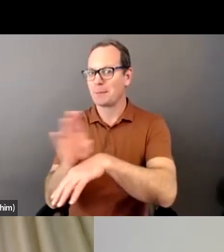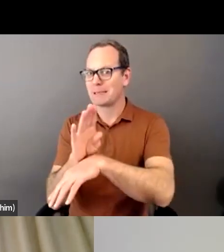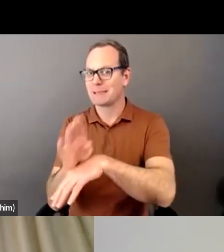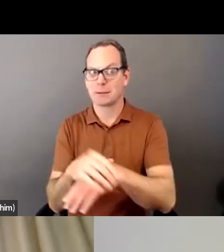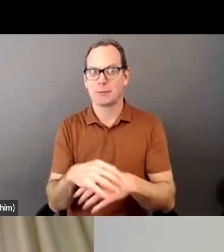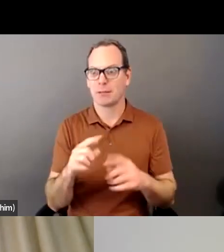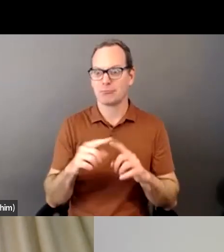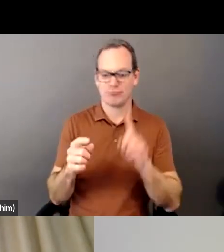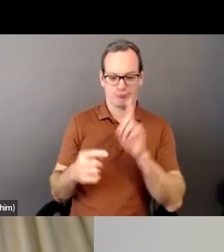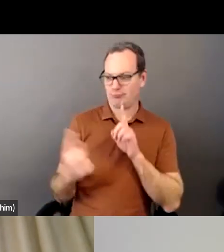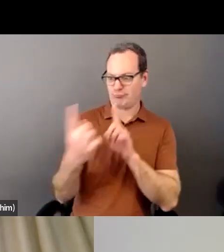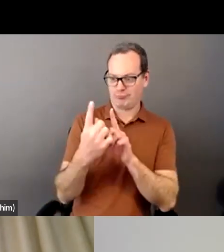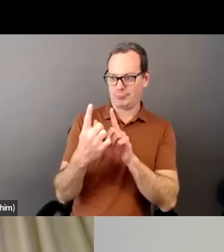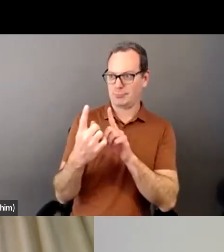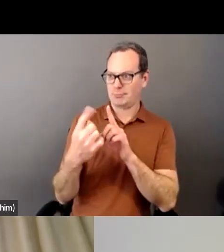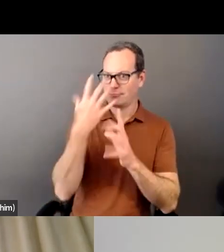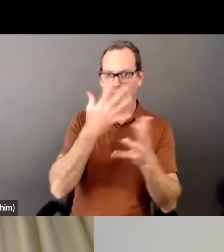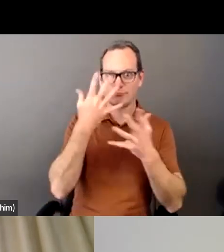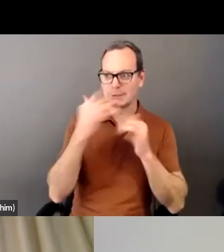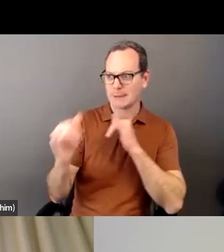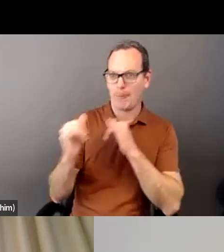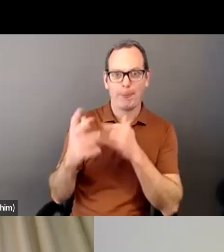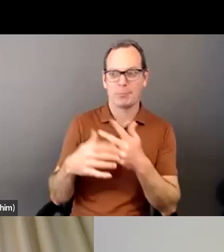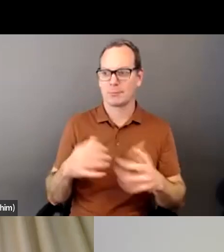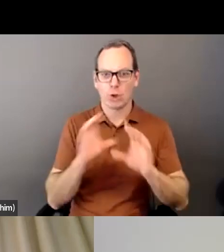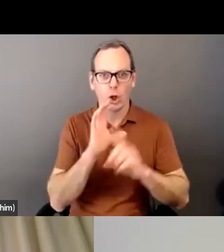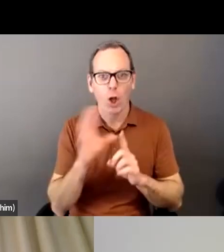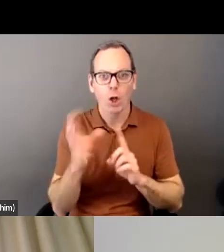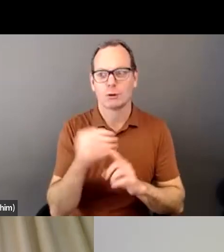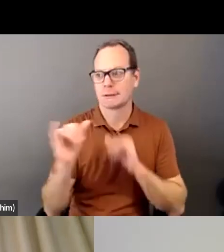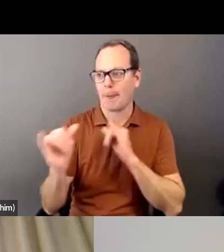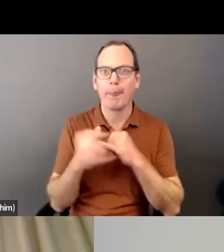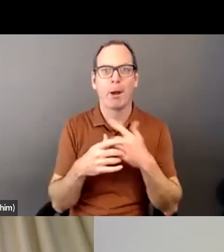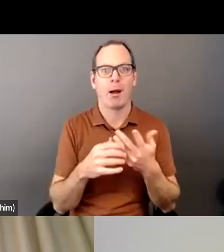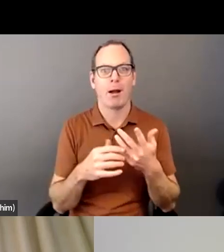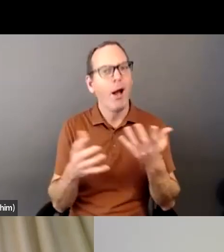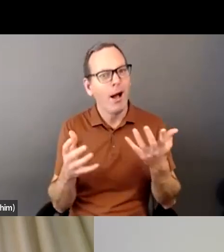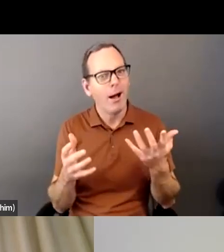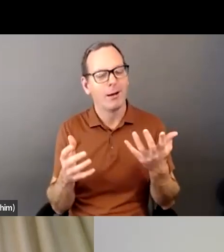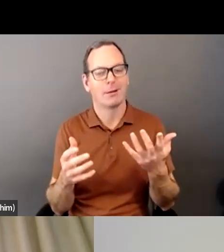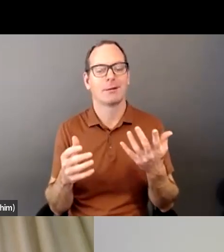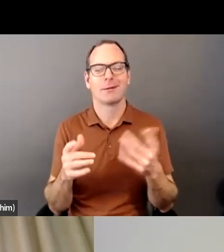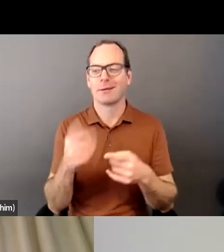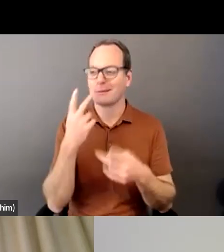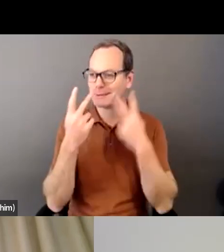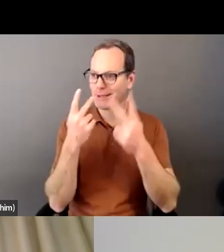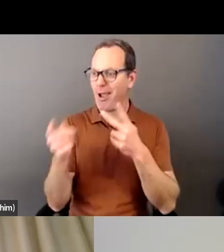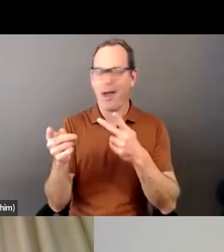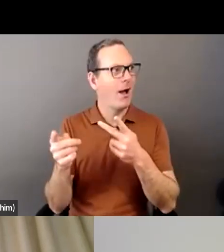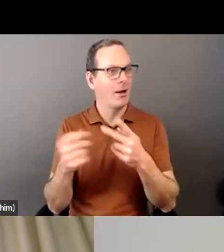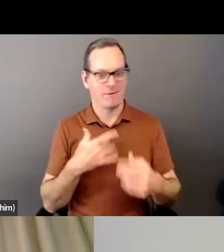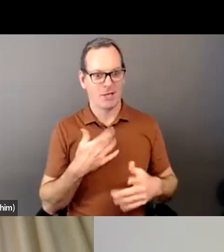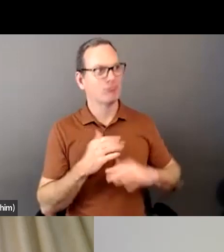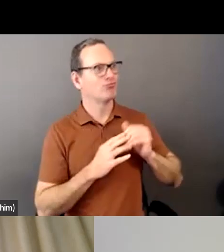have a similar culture, and also their own peers that they can connect with to learn from and to